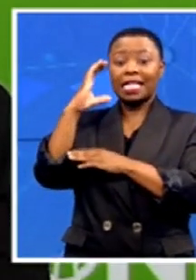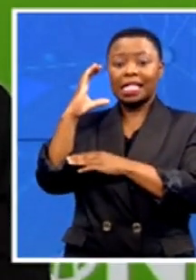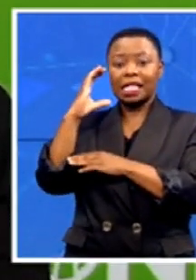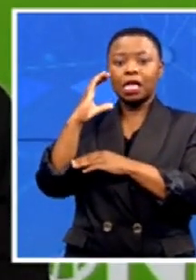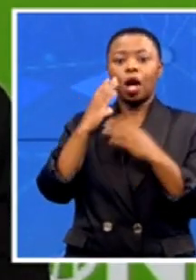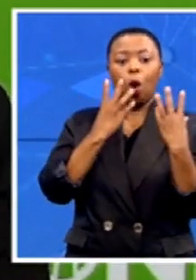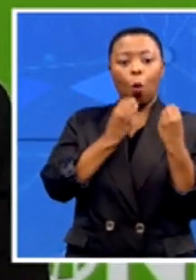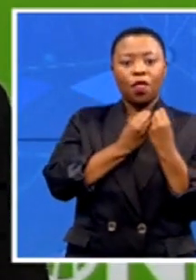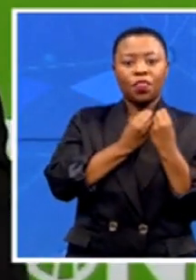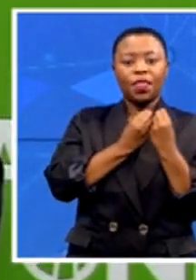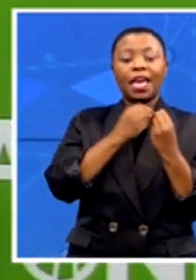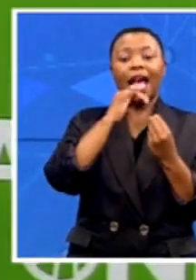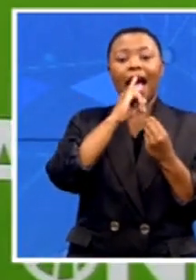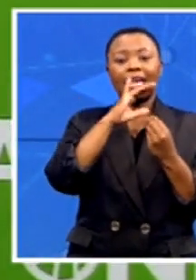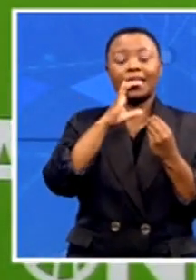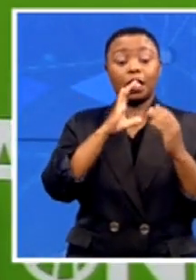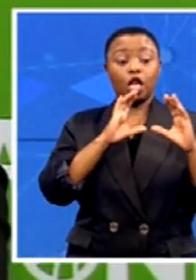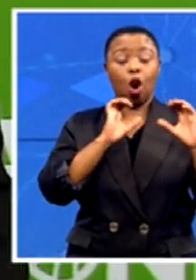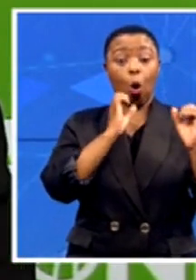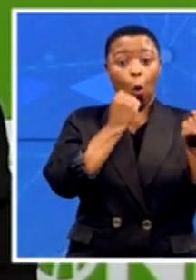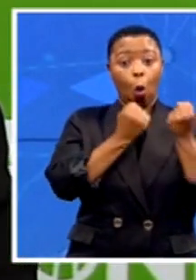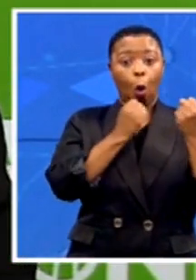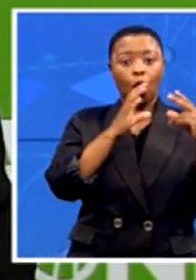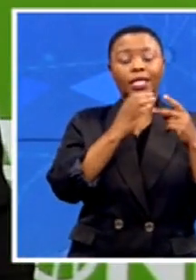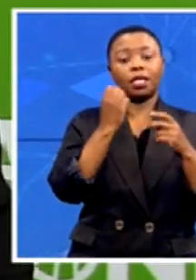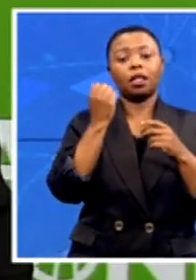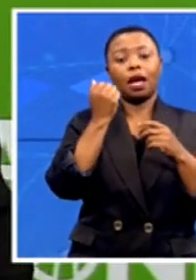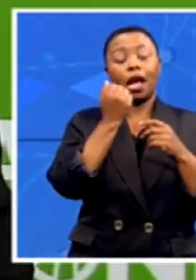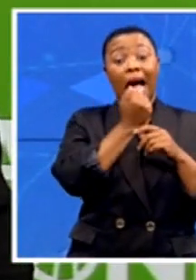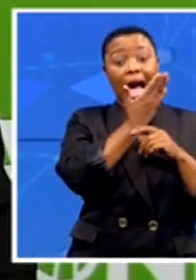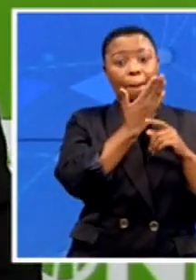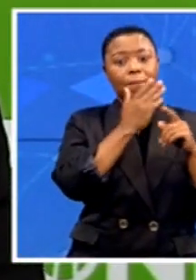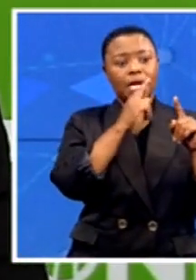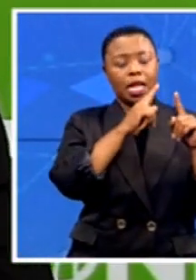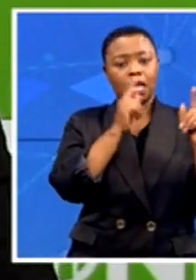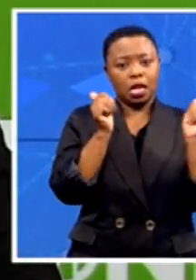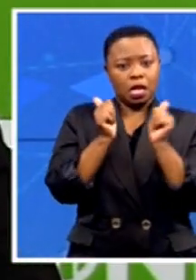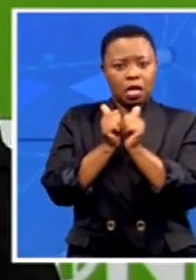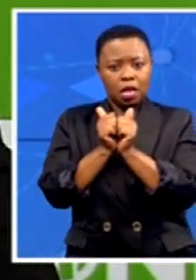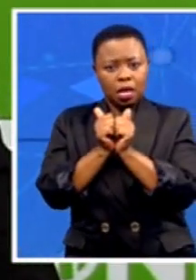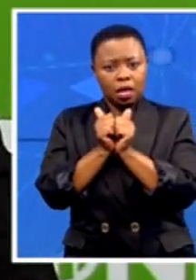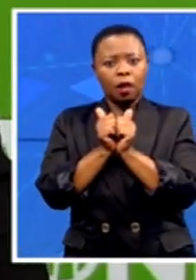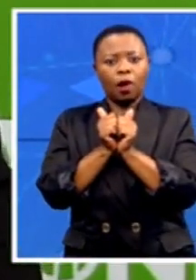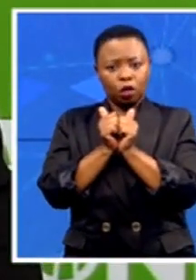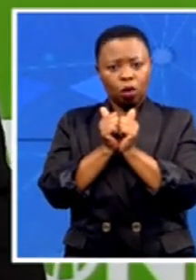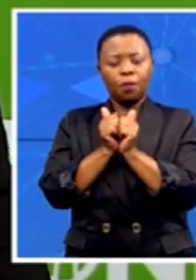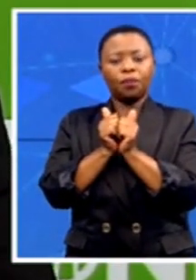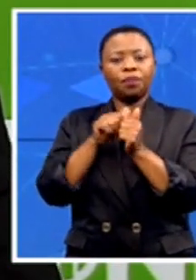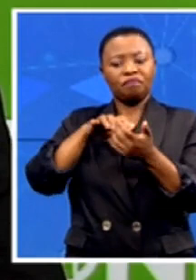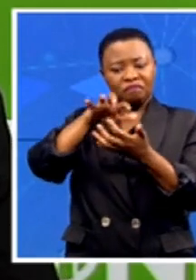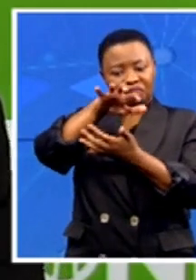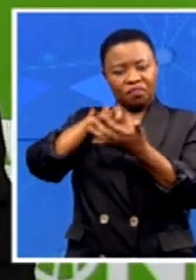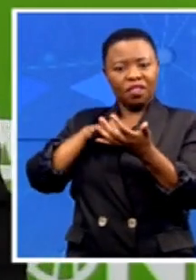Supreme Court of Appeal our notice of motion, our founding affidavit, our annexures, as well as proof